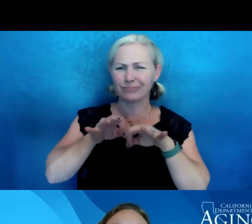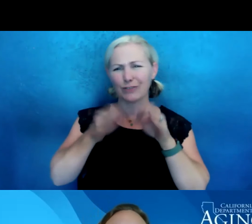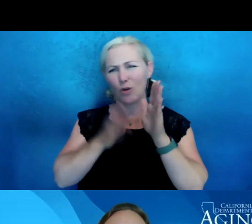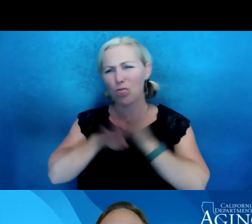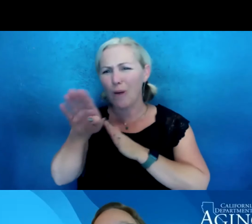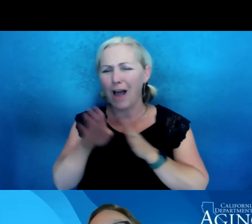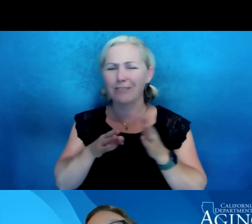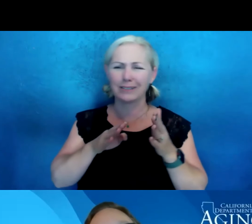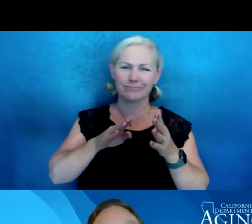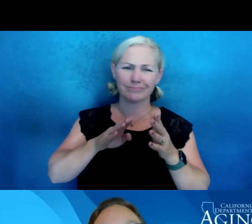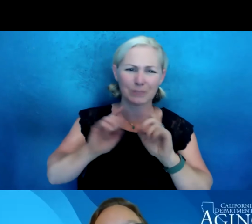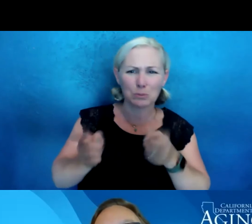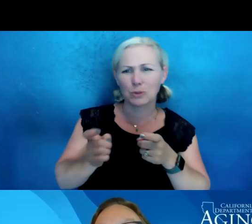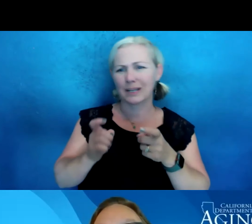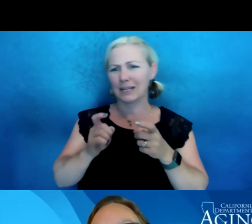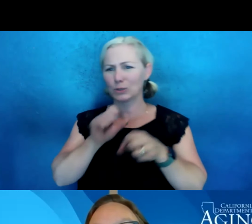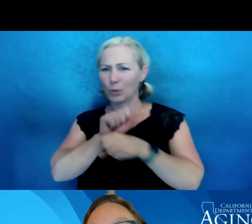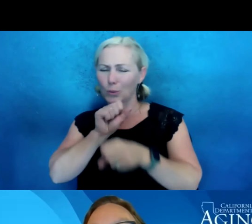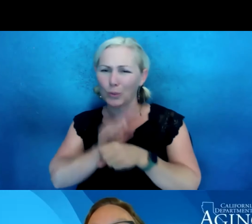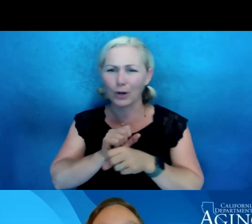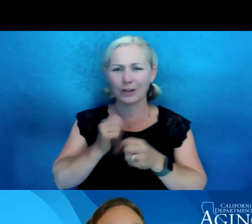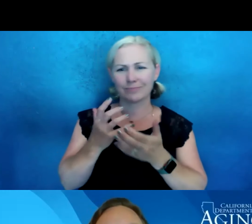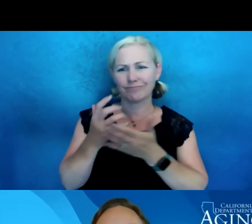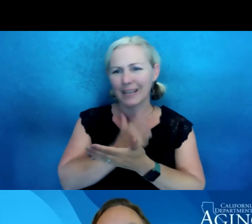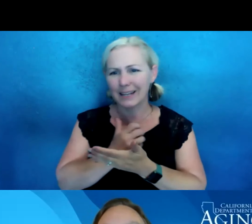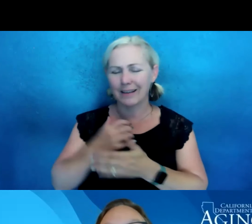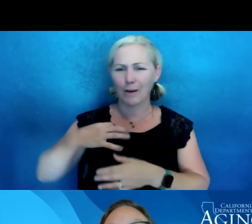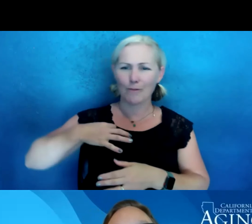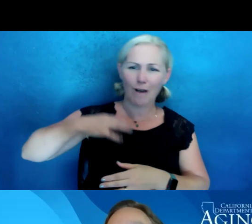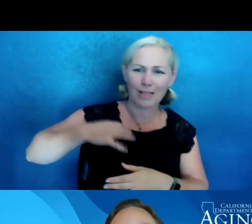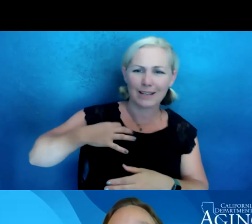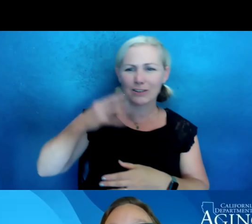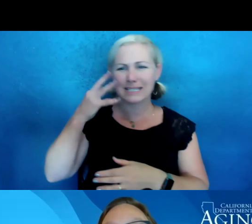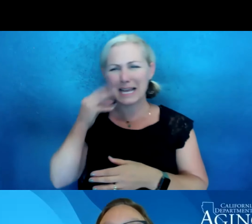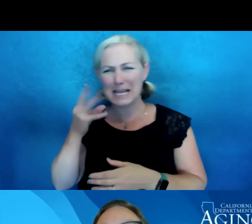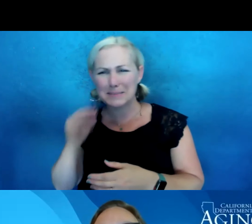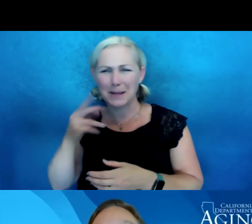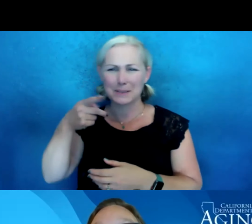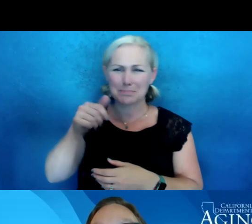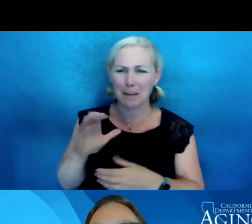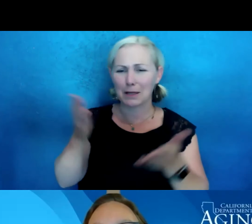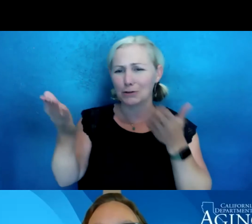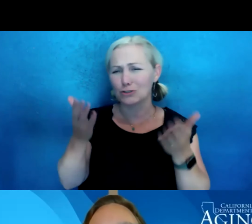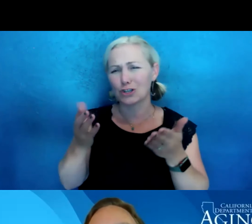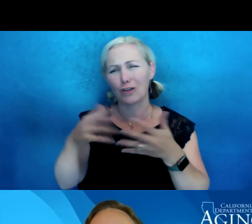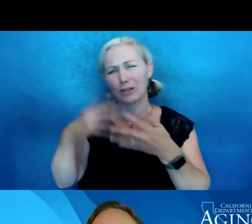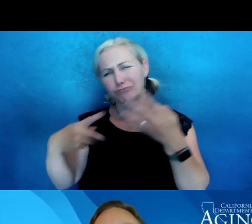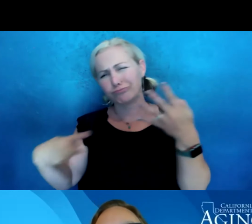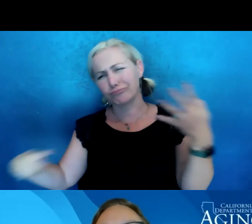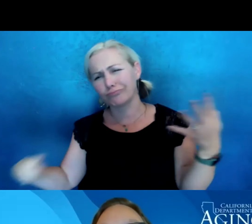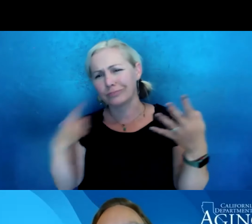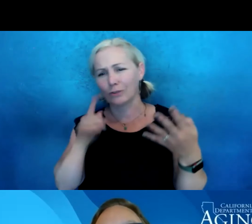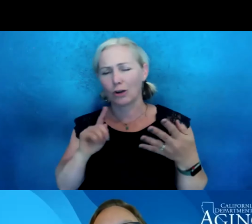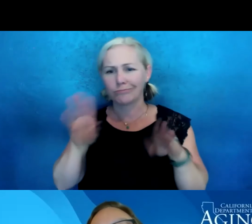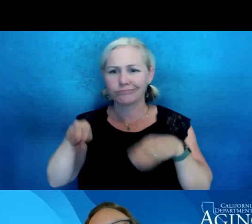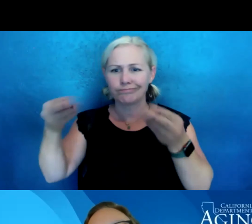work, income, caregiving, volunteering, experience, public service, so much more to our communities.